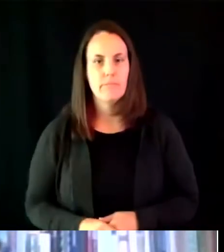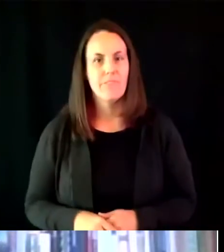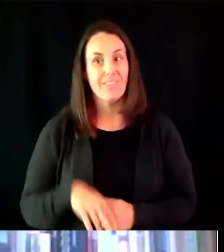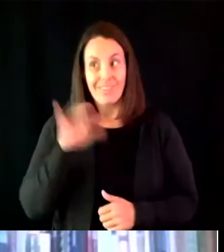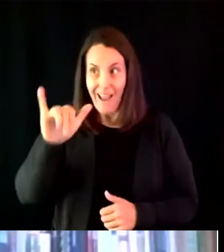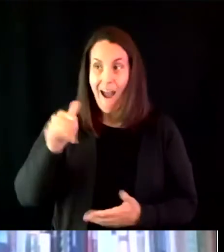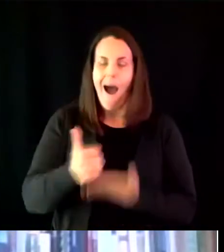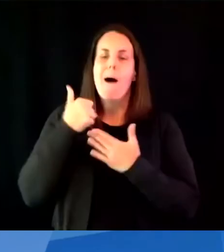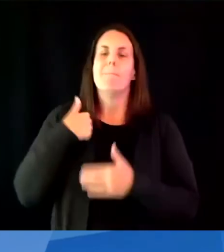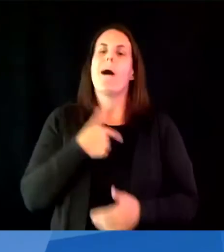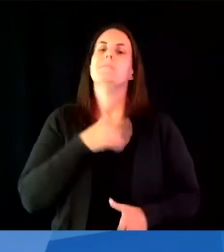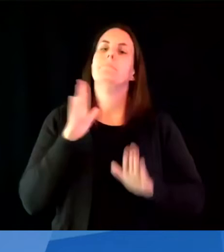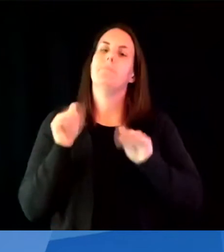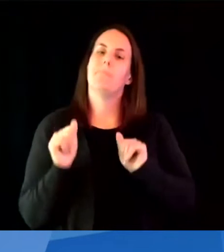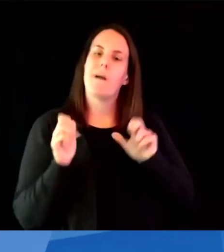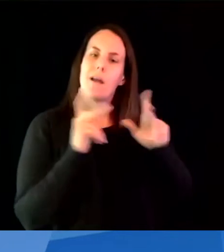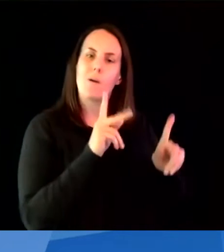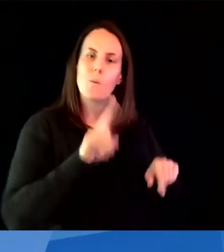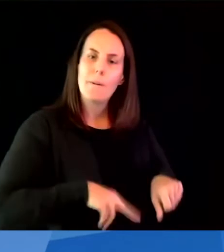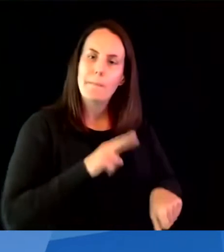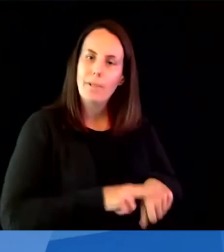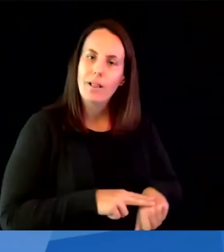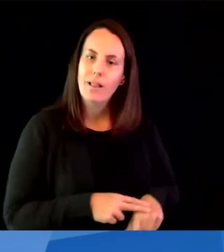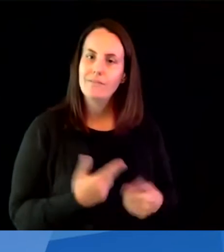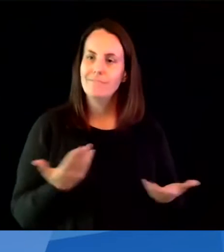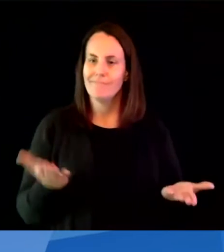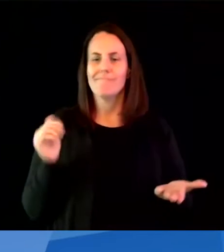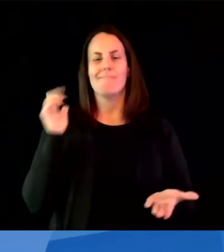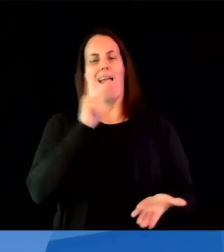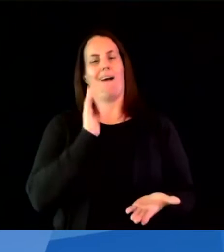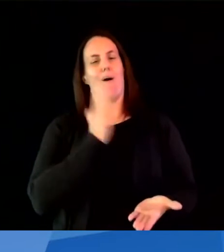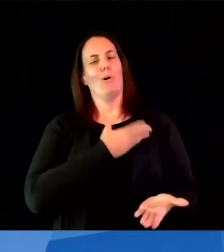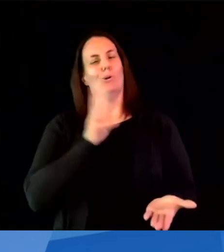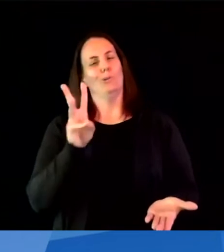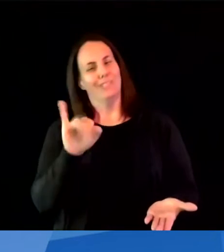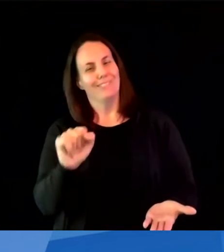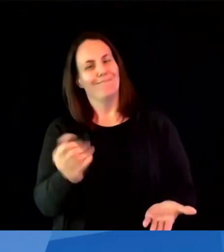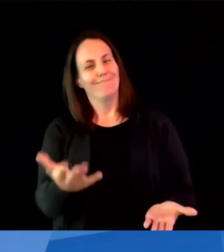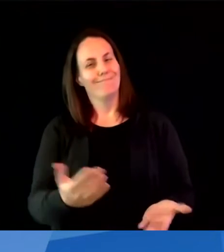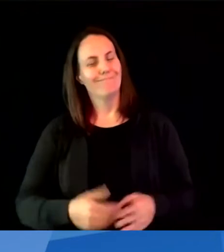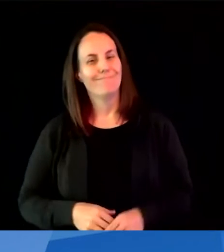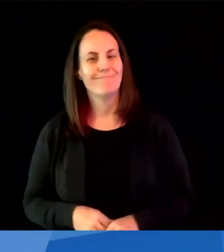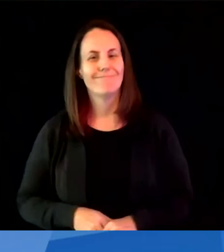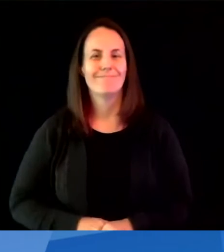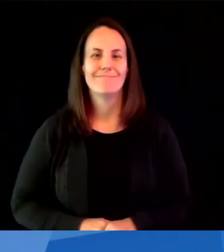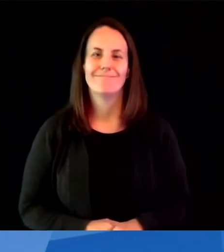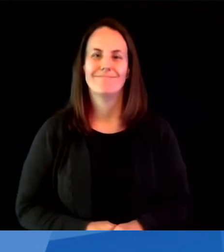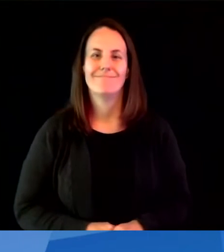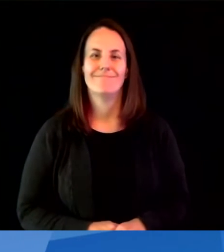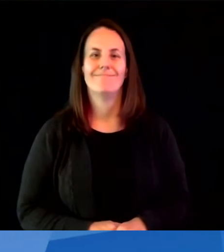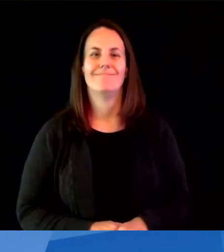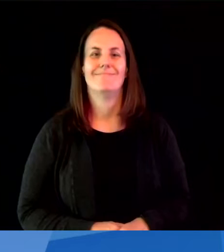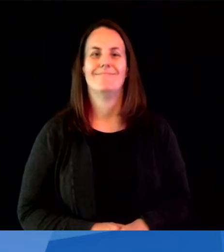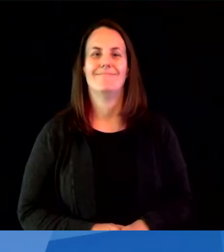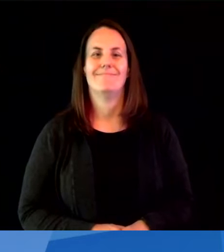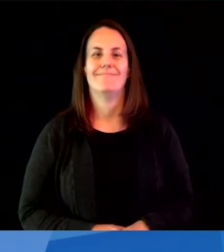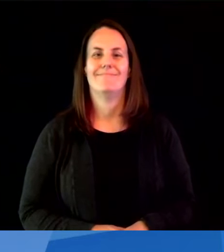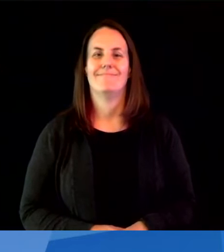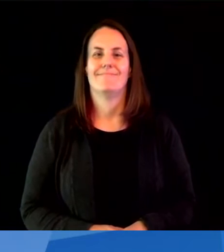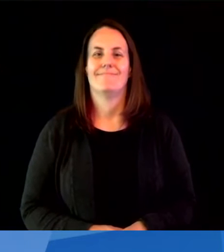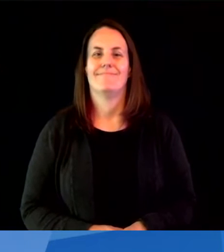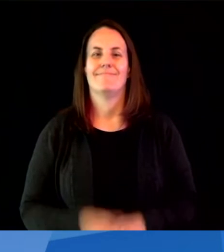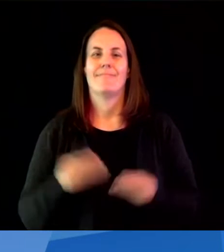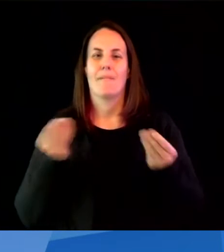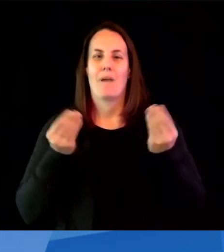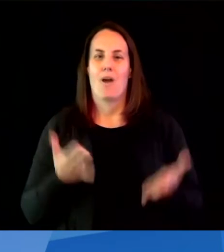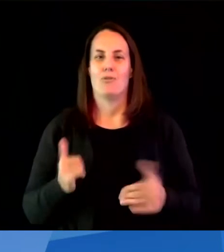here. You, Julie and Deb. And now the next question goes to NBC News. I apologize, I don't